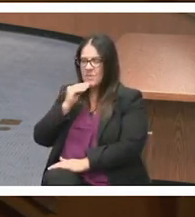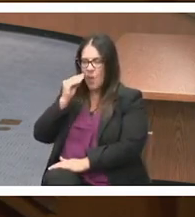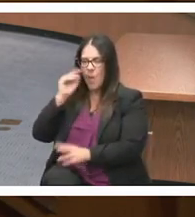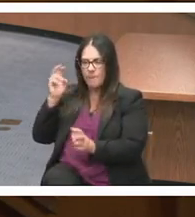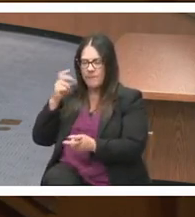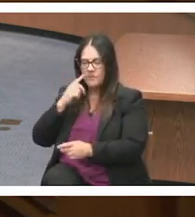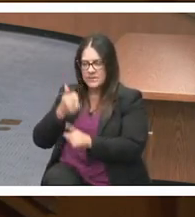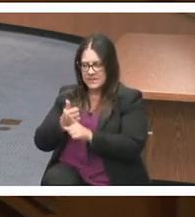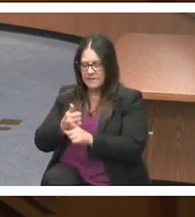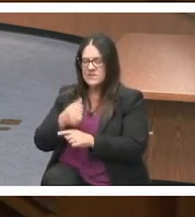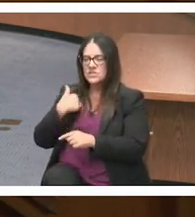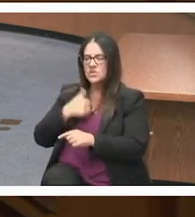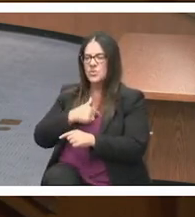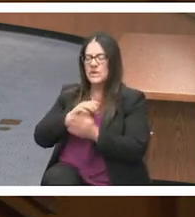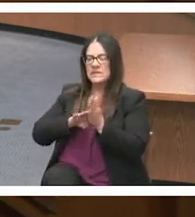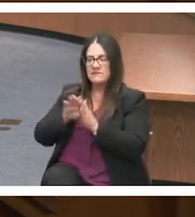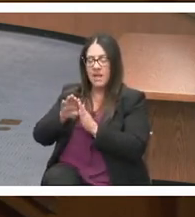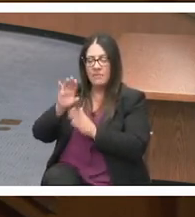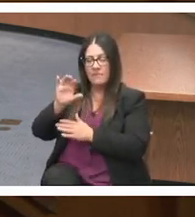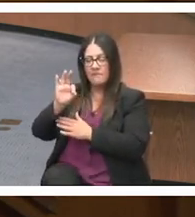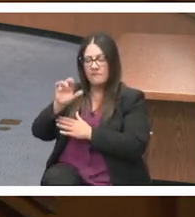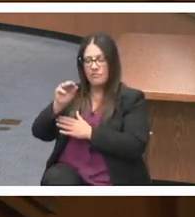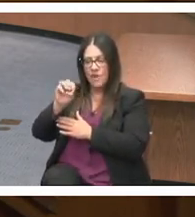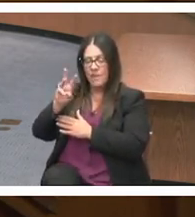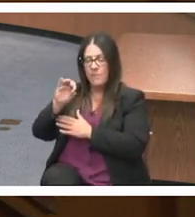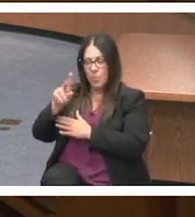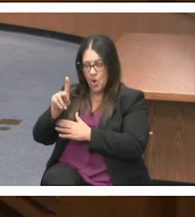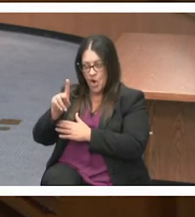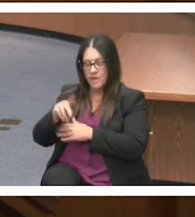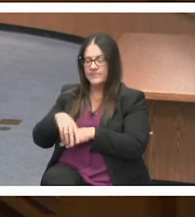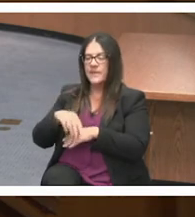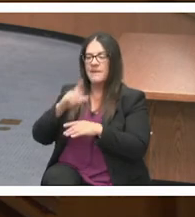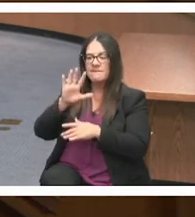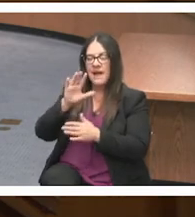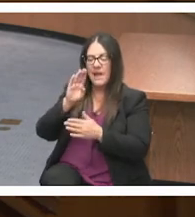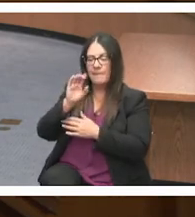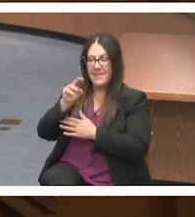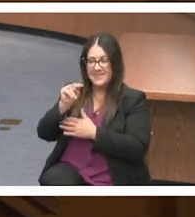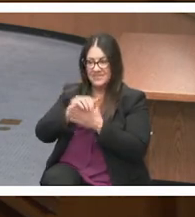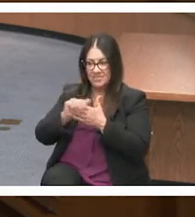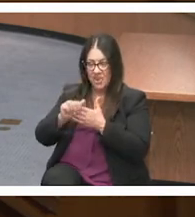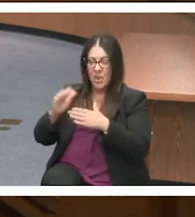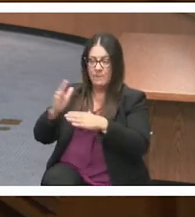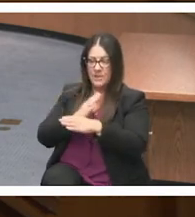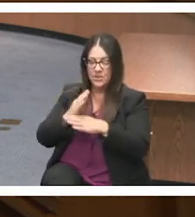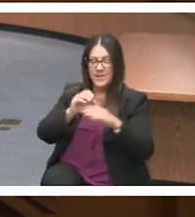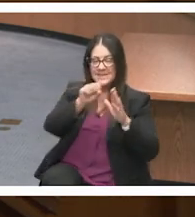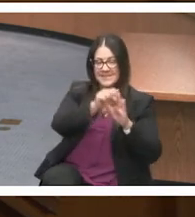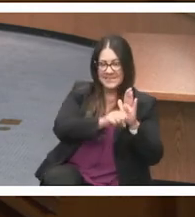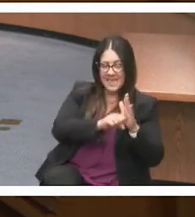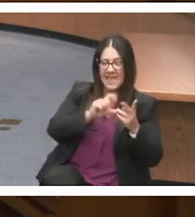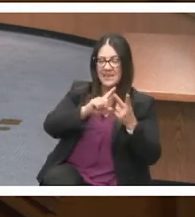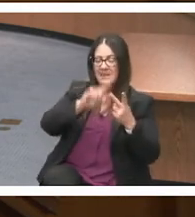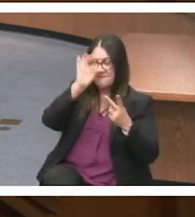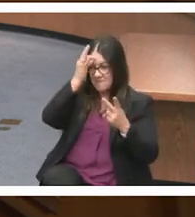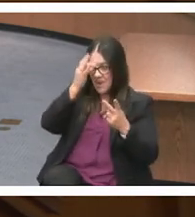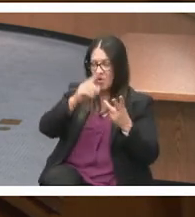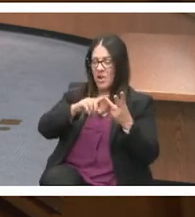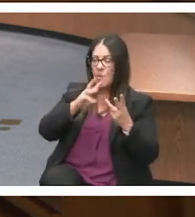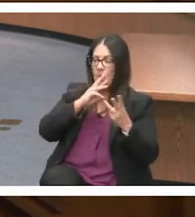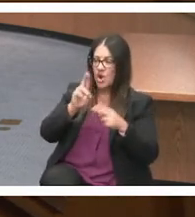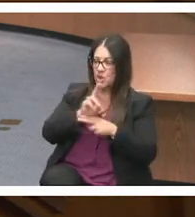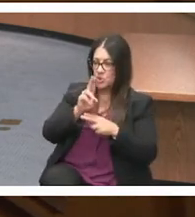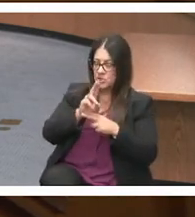a framework for these voluntary agreements. $5 billion of investment between the state agencies, federal agencies, and water users